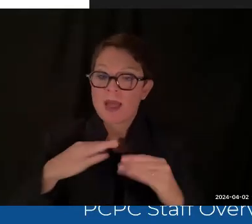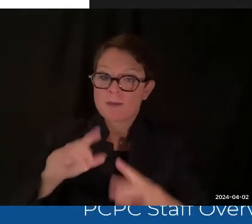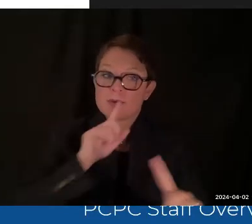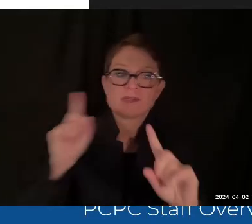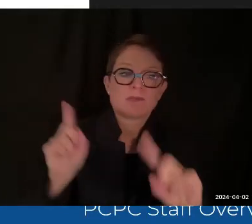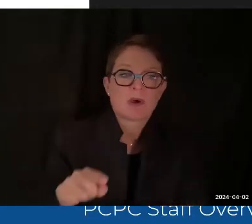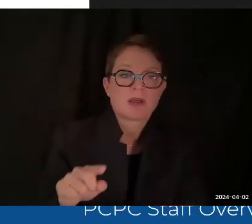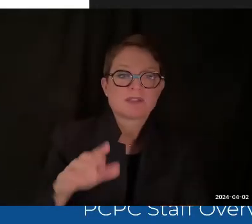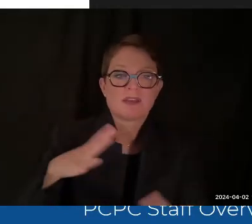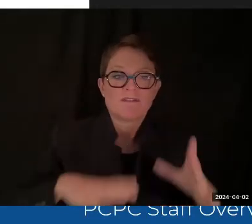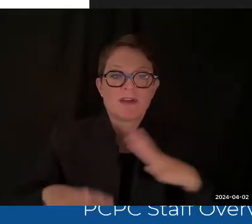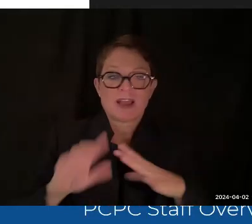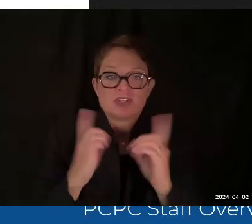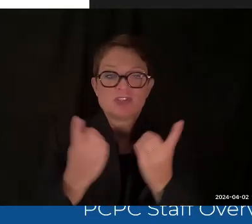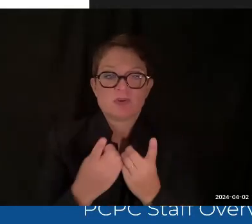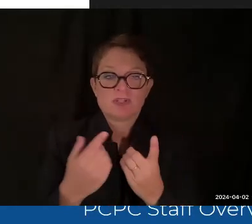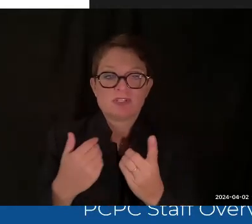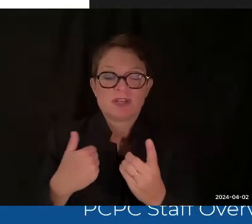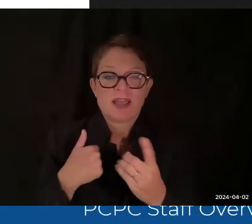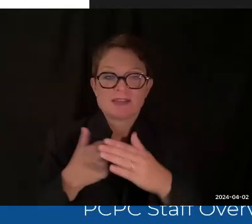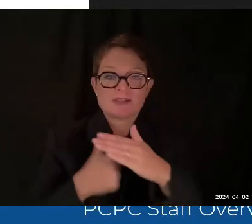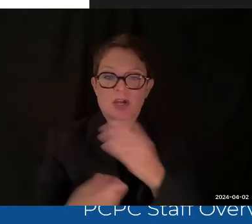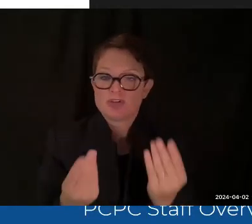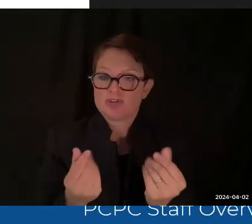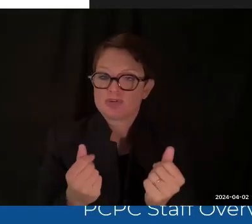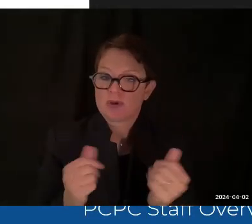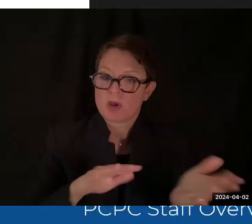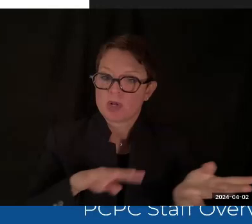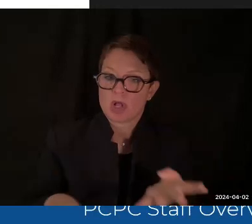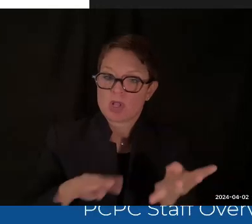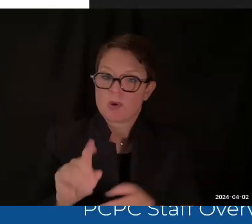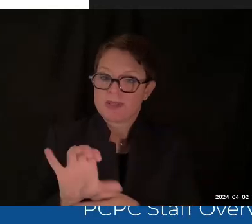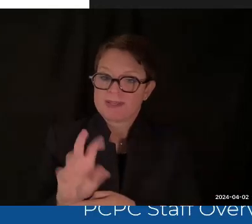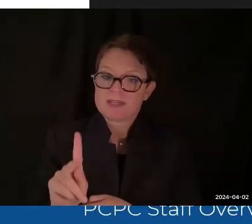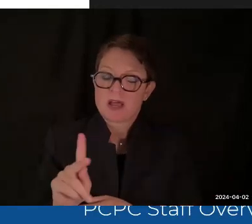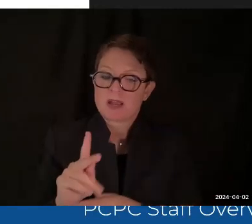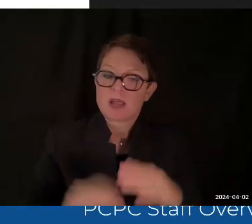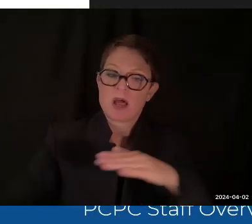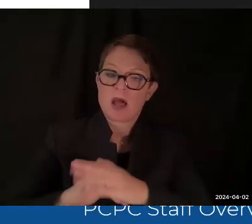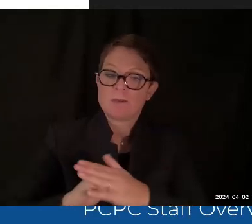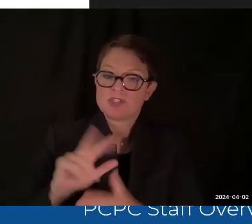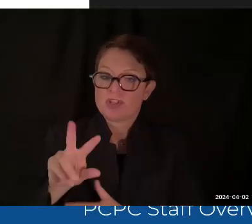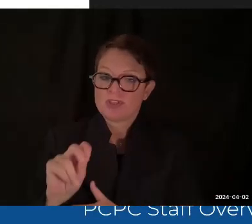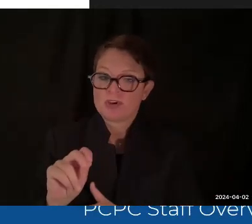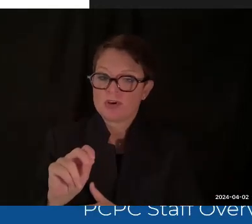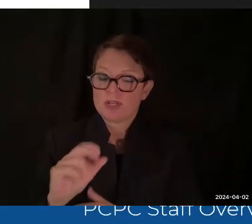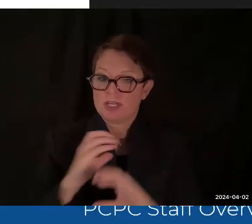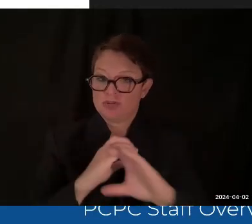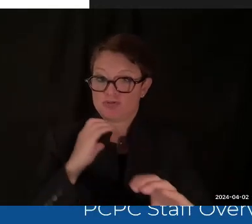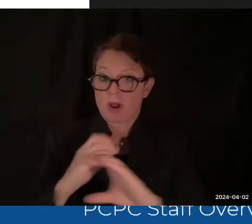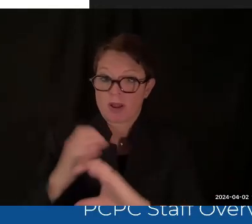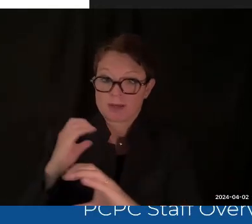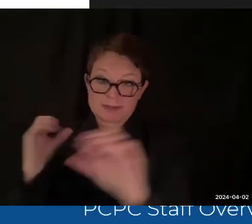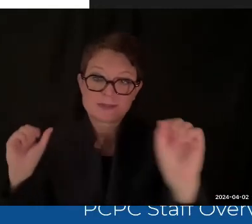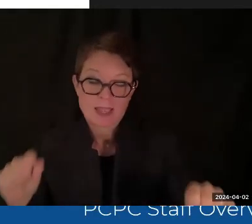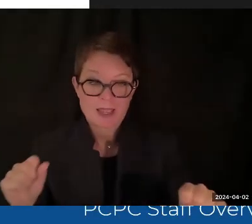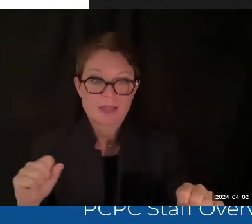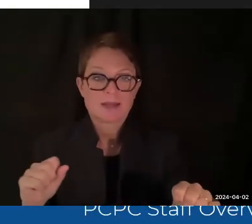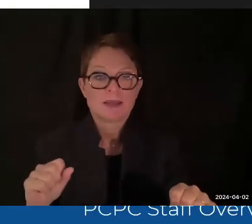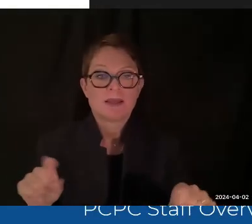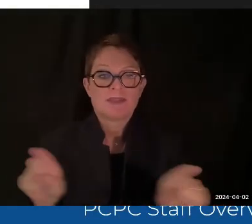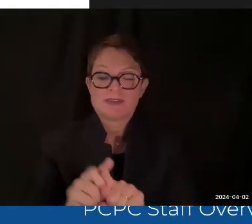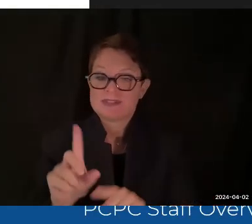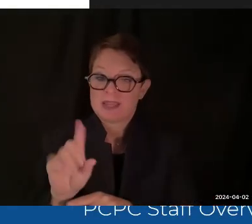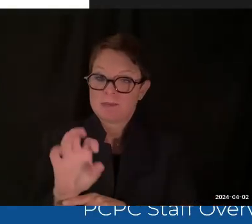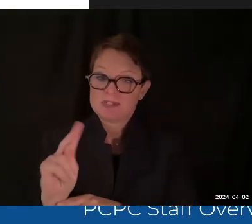was that the Fashion District has underground loading docks that can accommodate up to 30 tractor trailers. That same